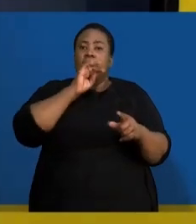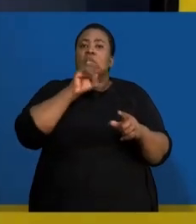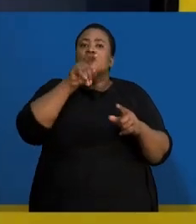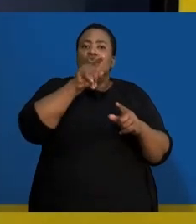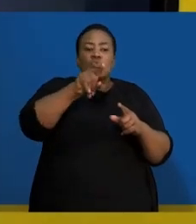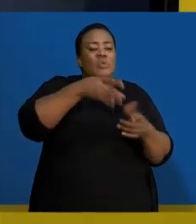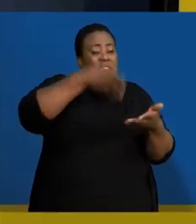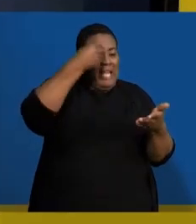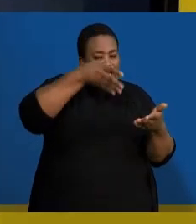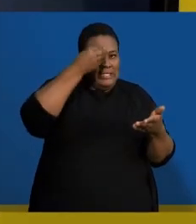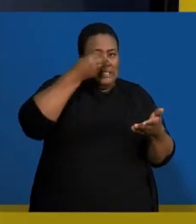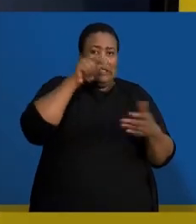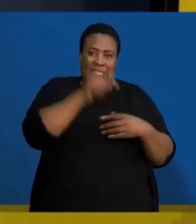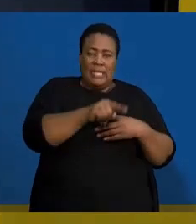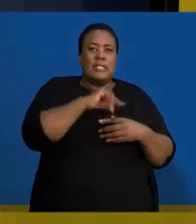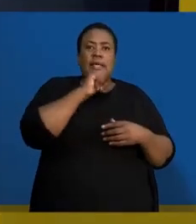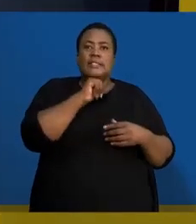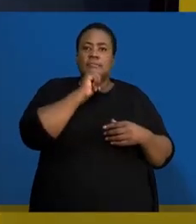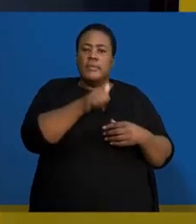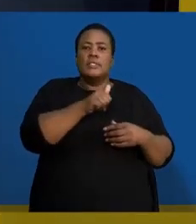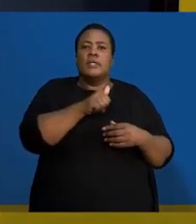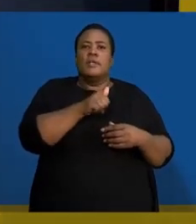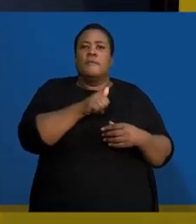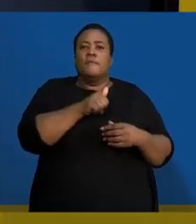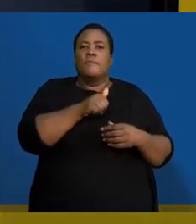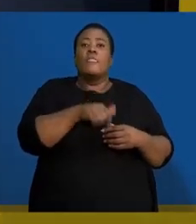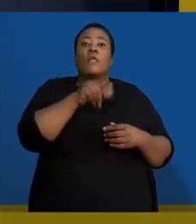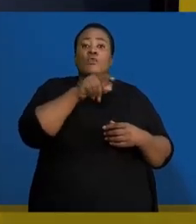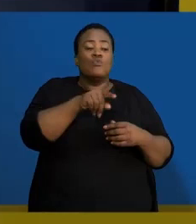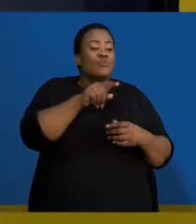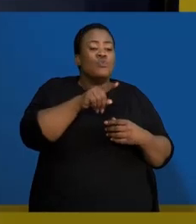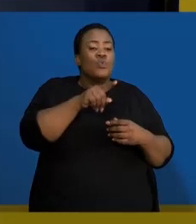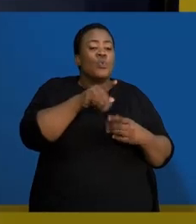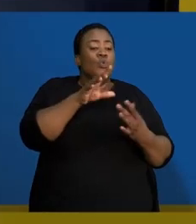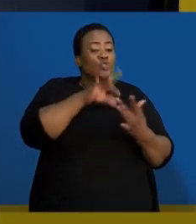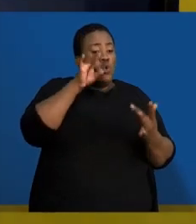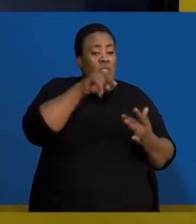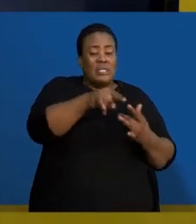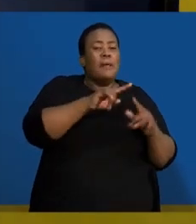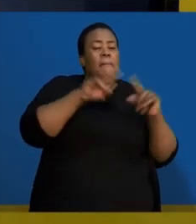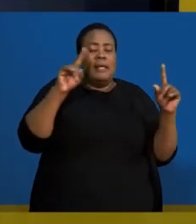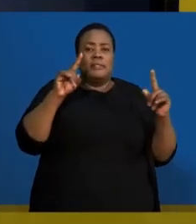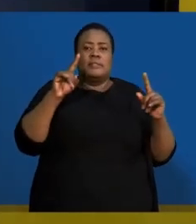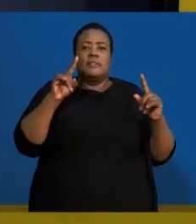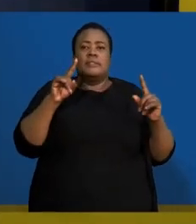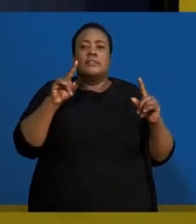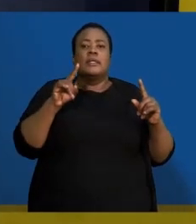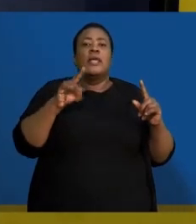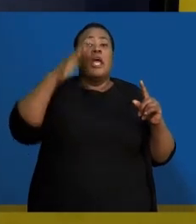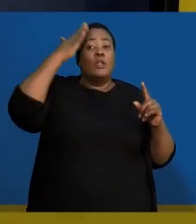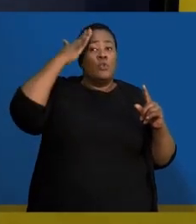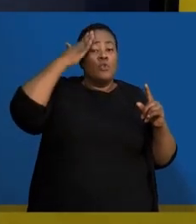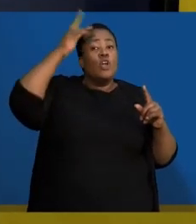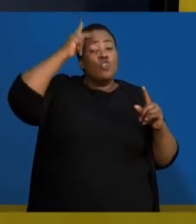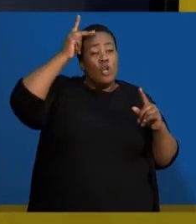you're not choosing Vietnam, but you should have prior knowledge of what happened there, because otherwise you will not be able to